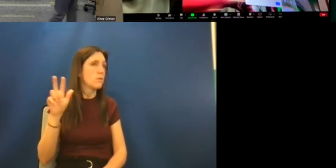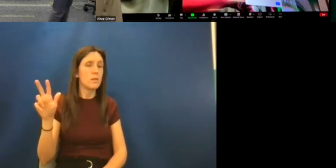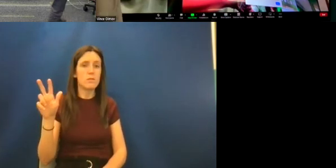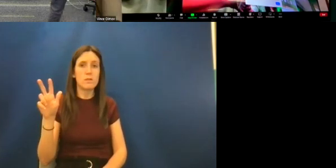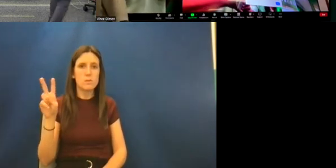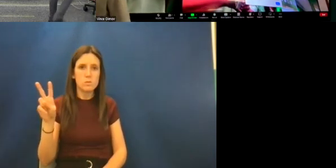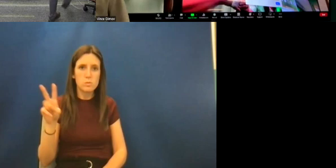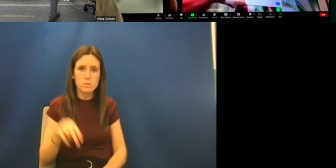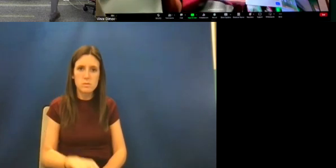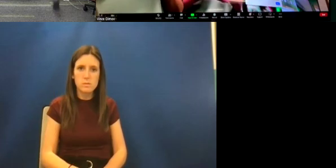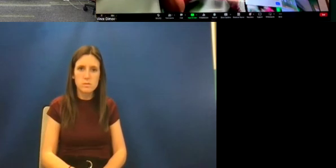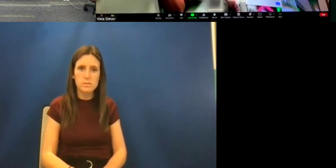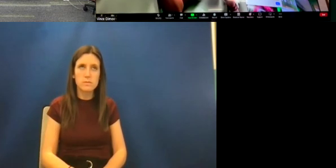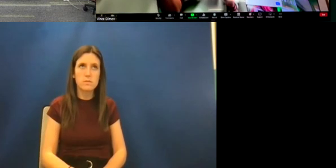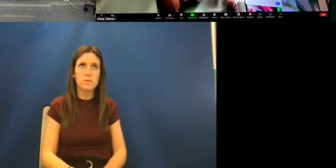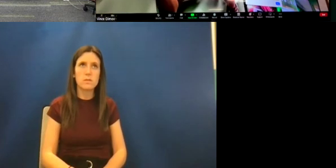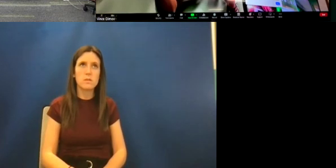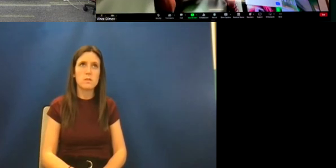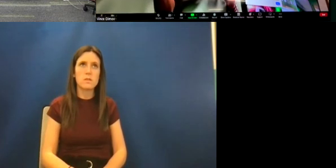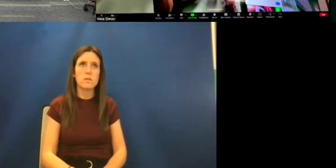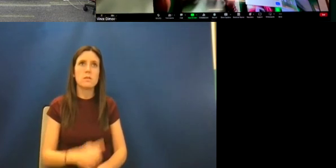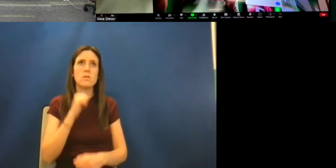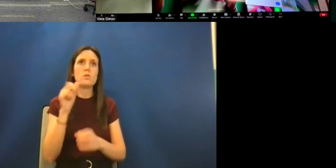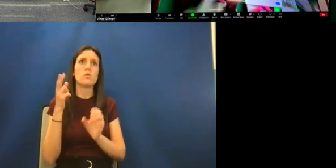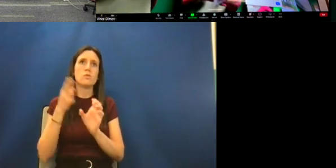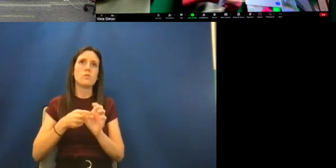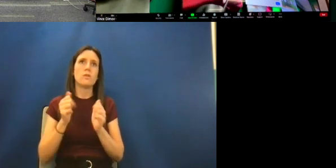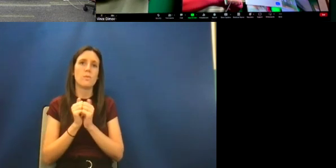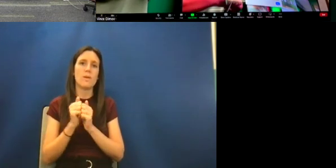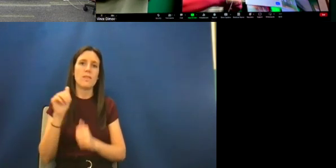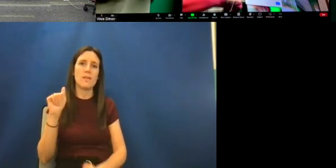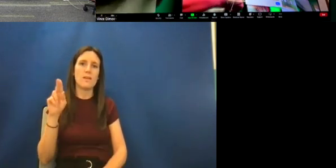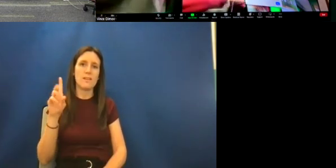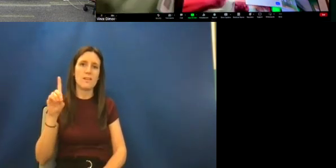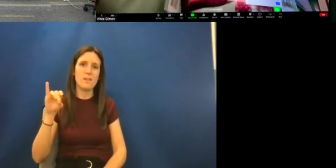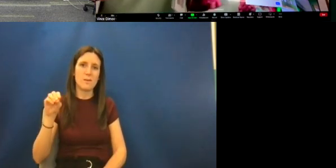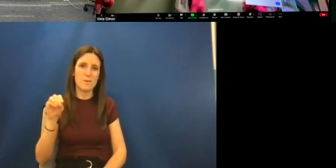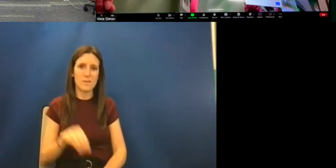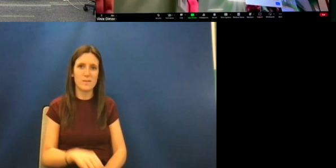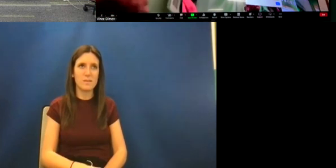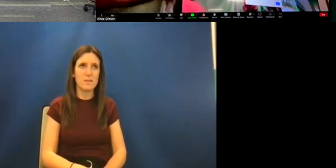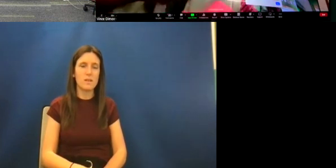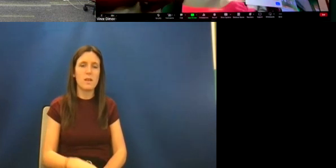576-1332. And don't join your audio when you join. Yeah, don't join your audio.